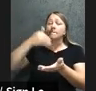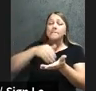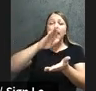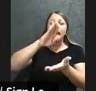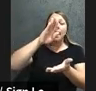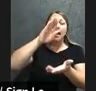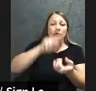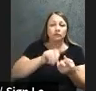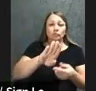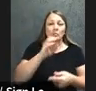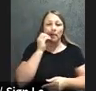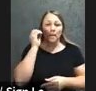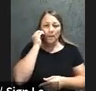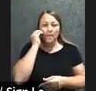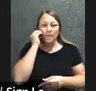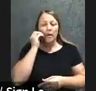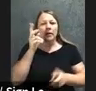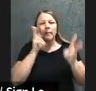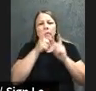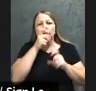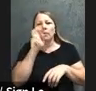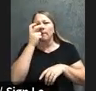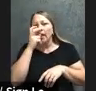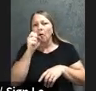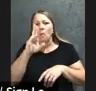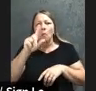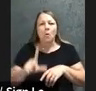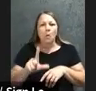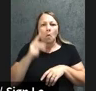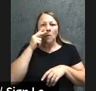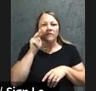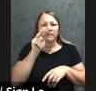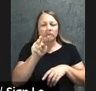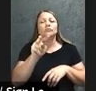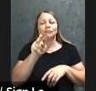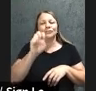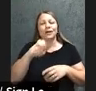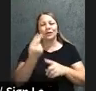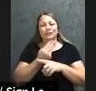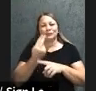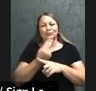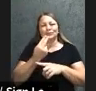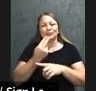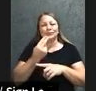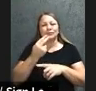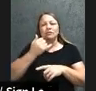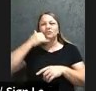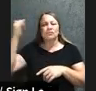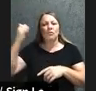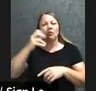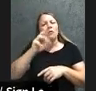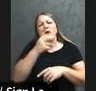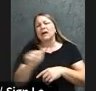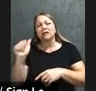more accessible to people who are blind or have low vision. And you can do that at the website. I know there was a program that expired